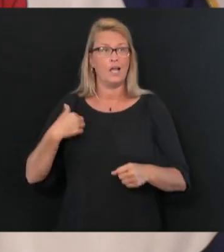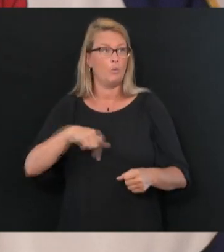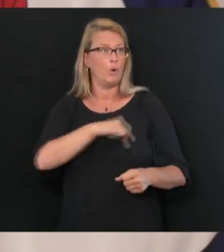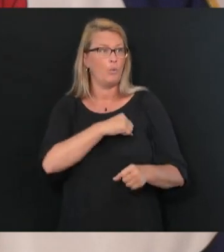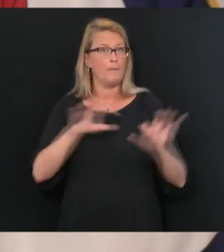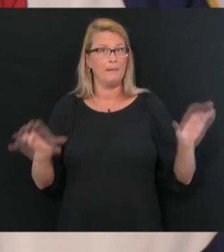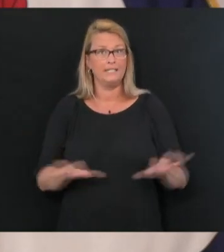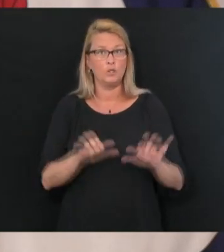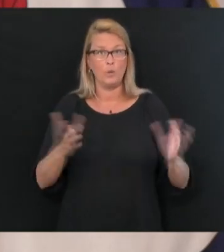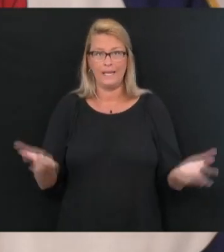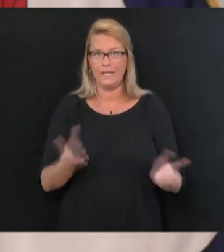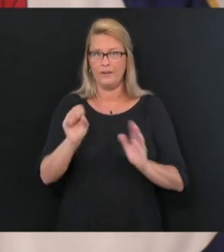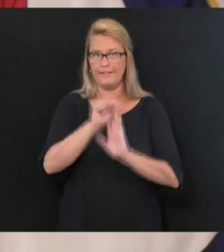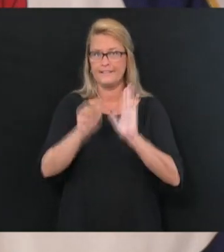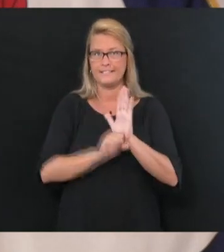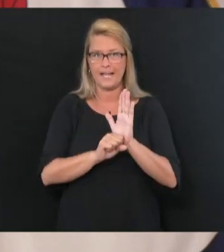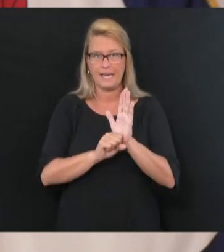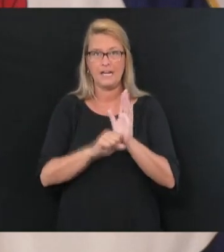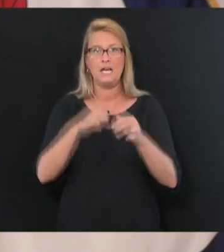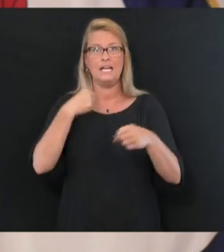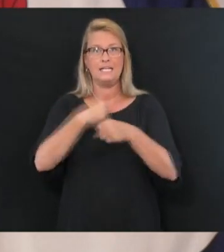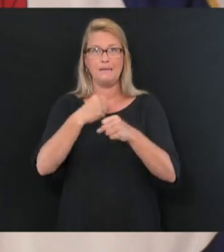our state to make us